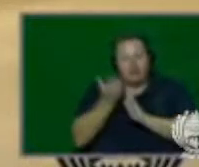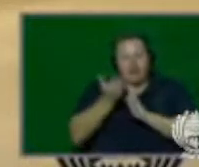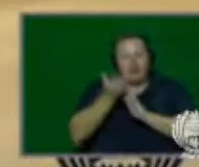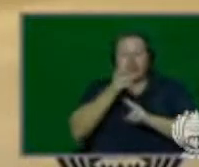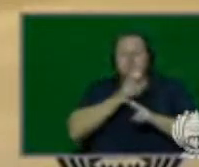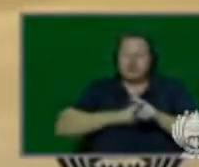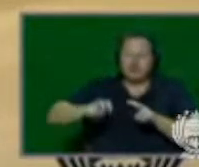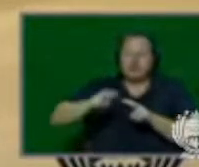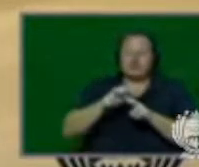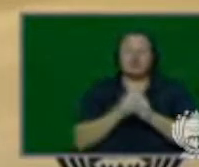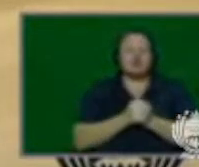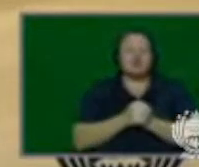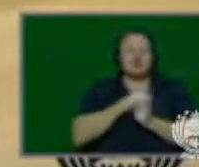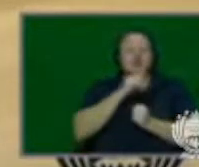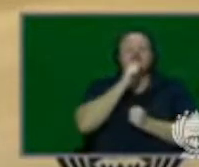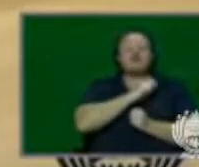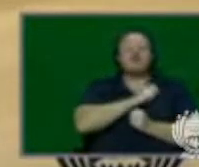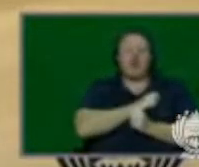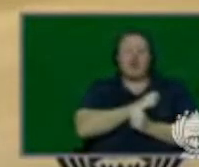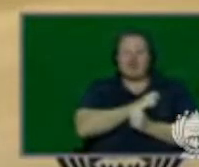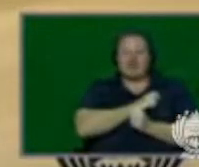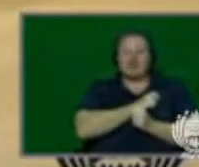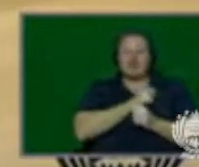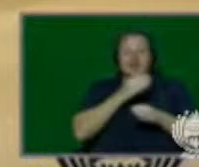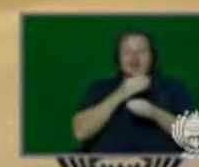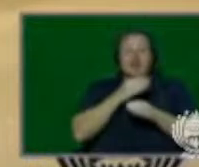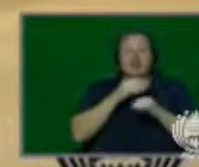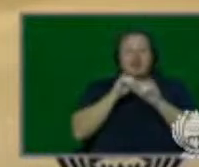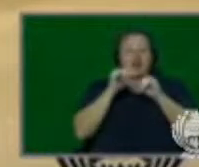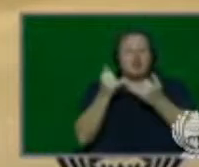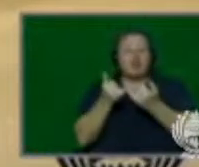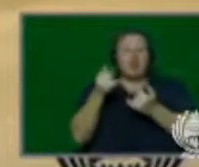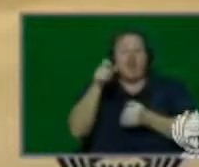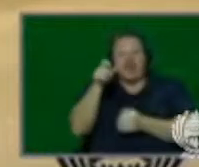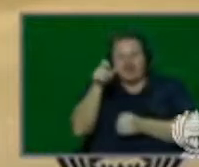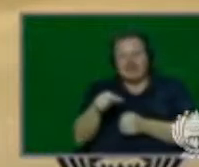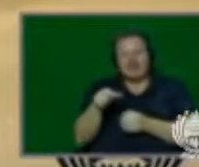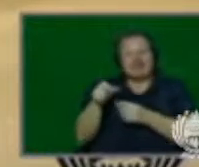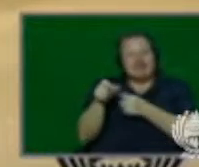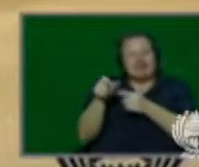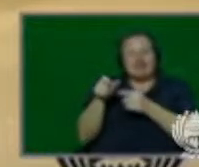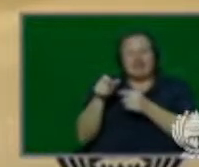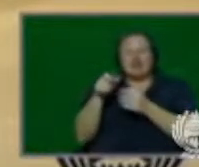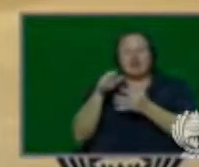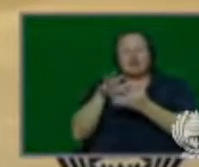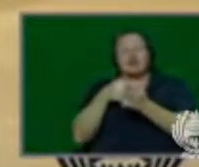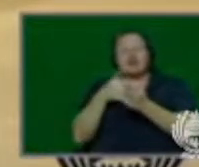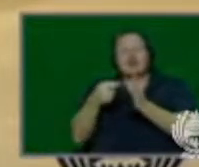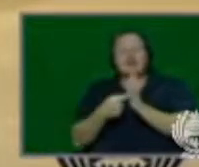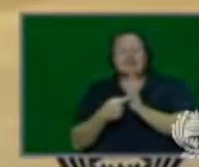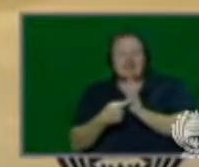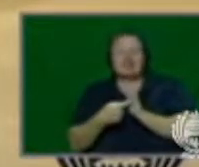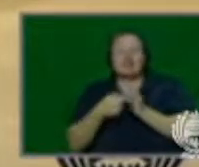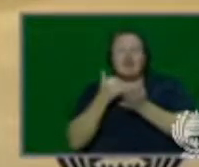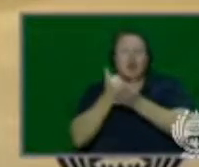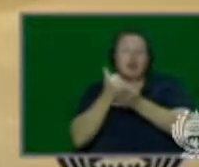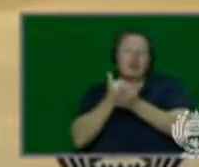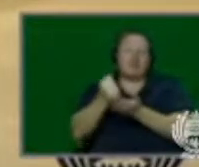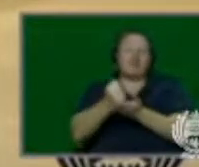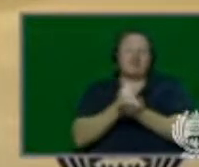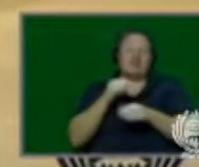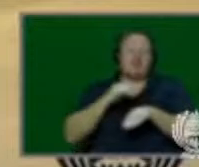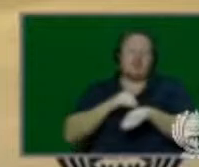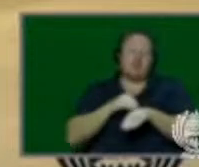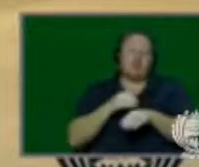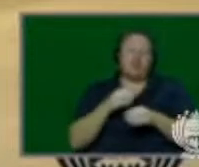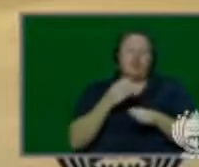Scheme has been established to fast-track visa process for major investors. These achievements have